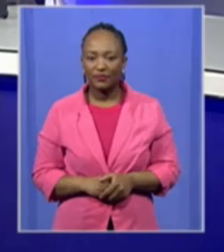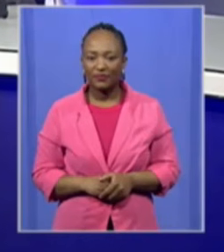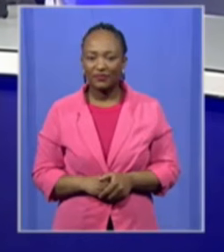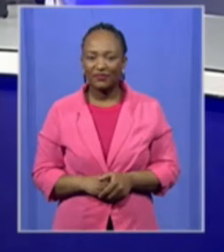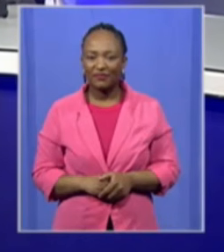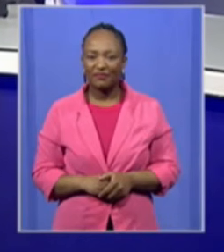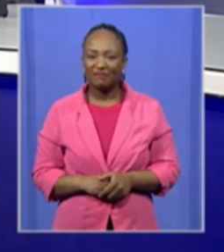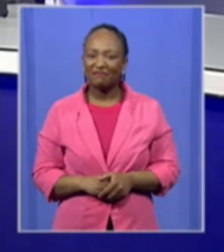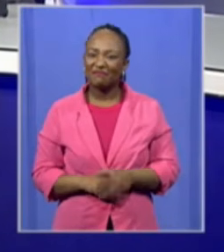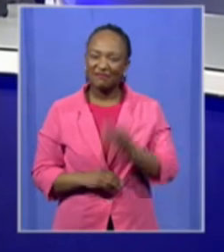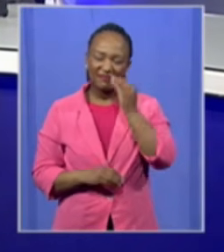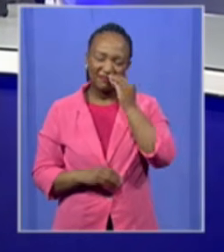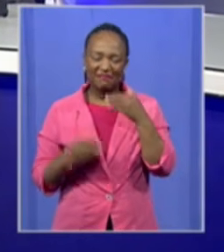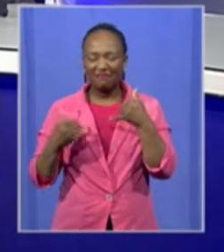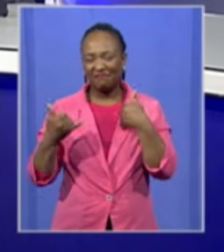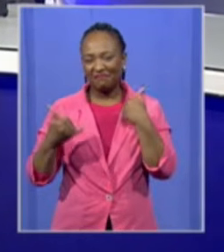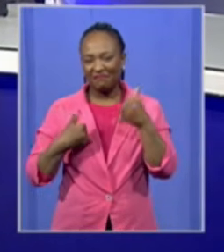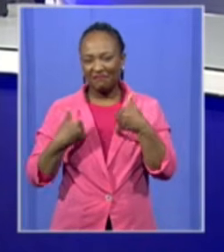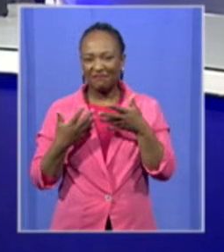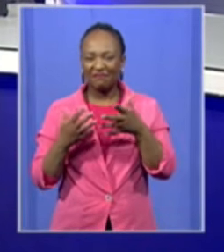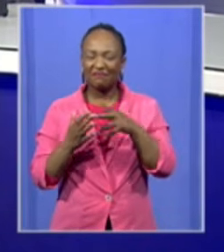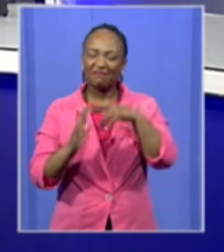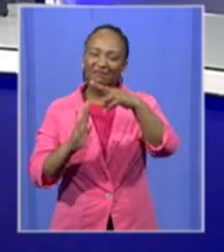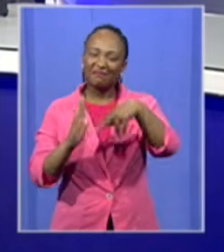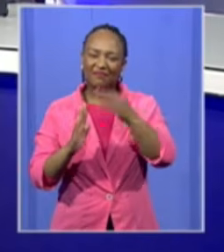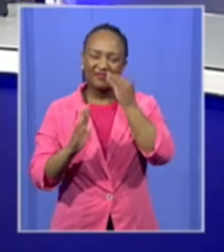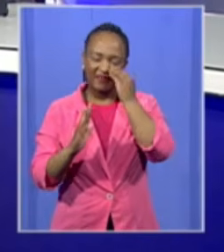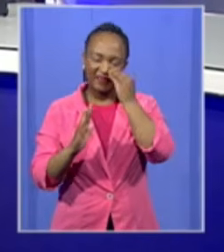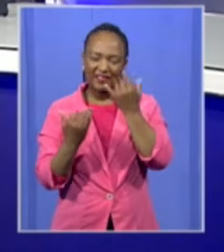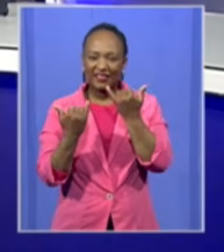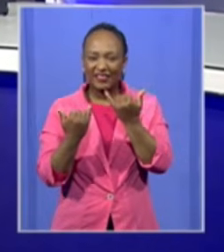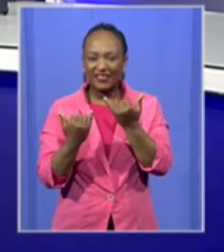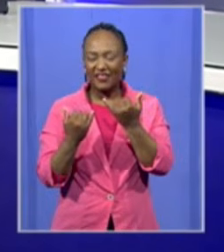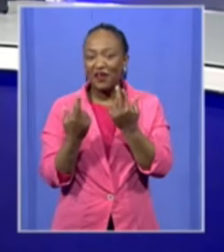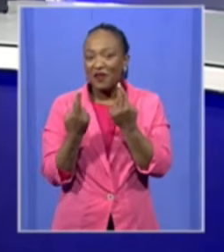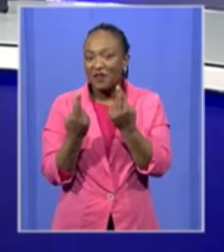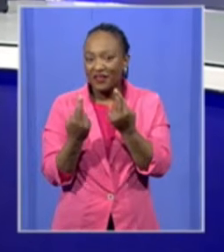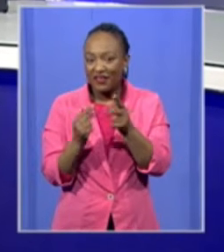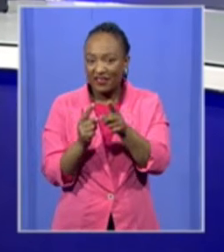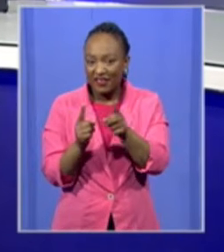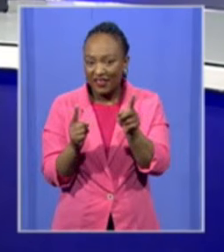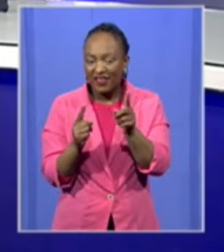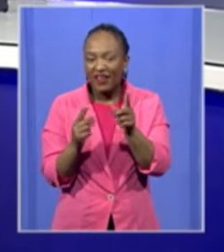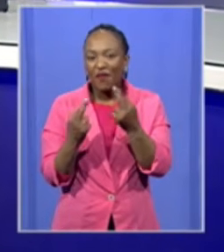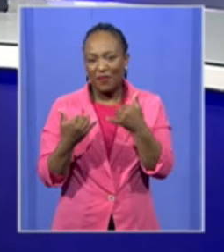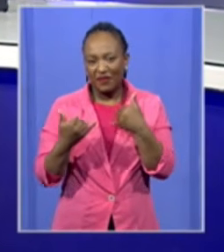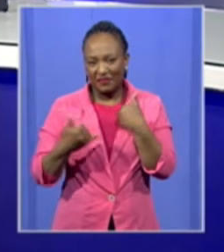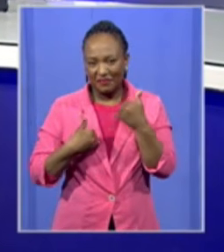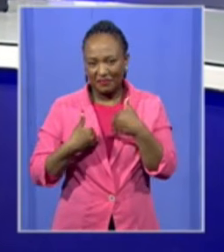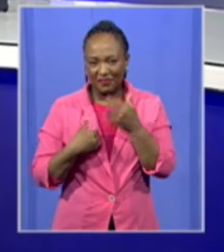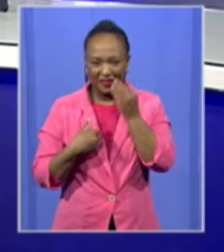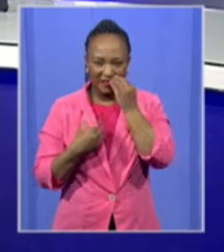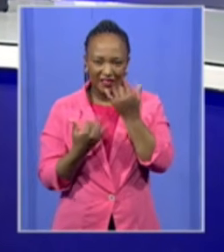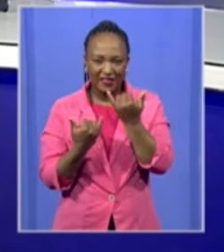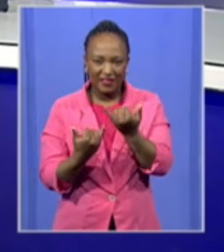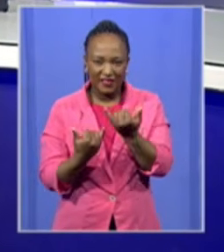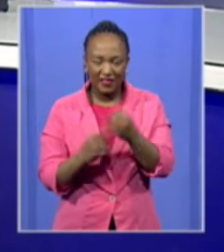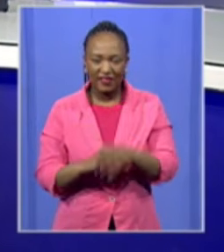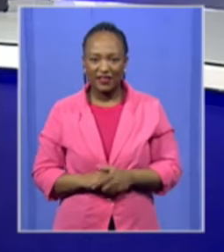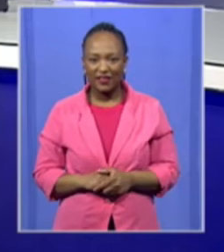Mohibile monyaka ho rona ho leballa ditaba ka jeno re tshepa hore le wena o natefetswe ke kgaso ena ya ditaba.